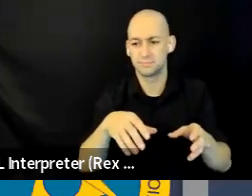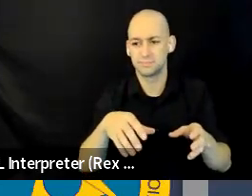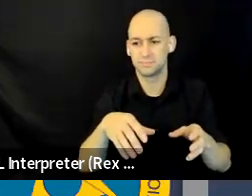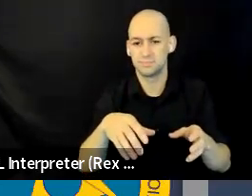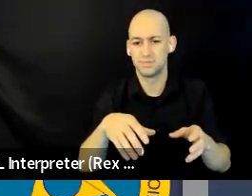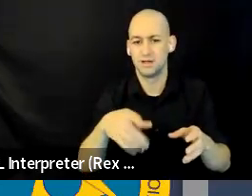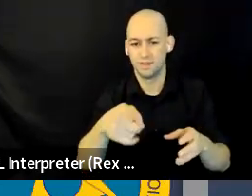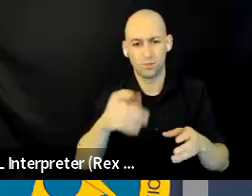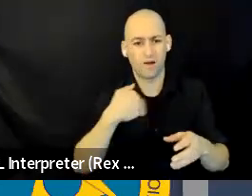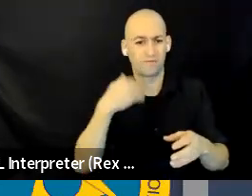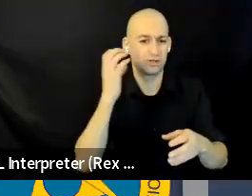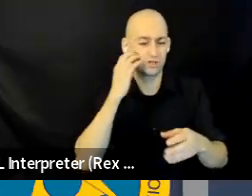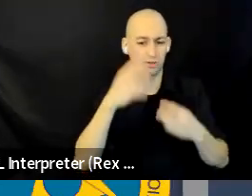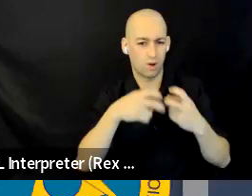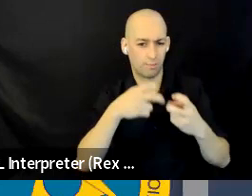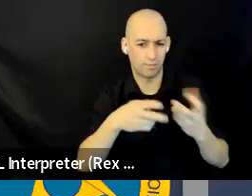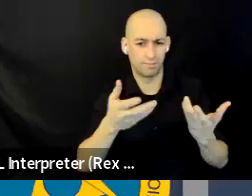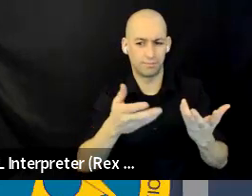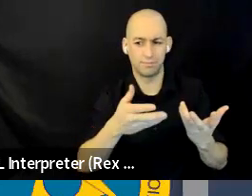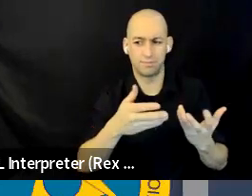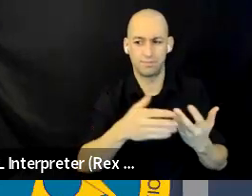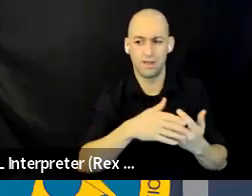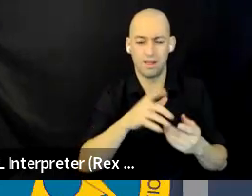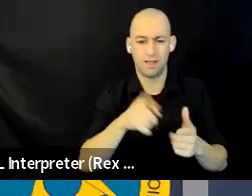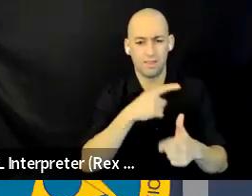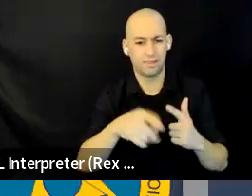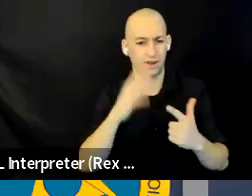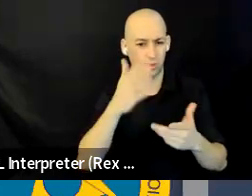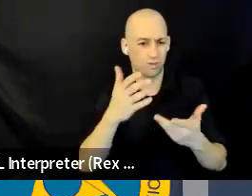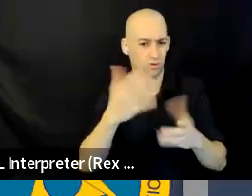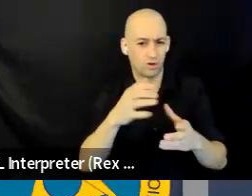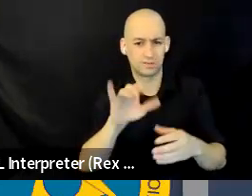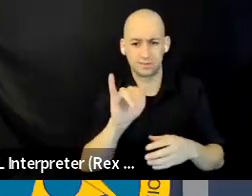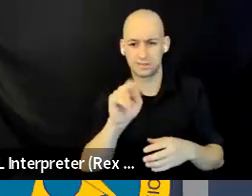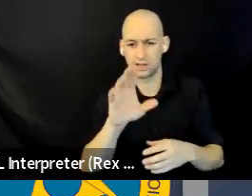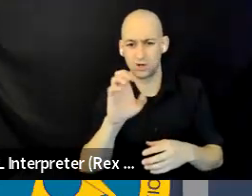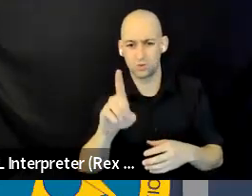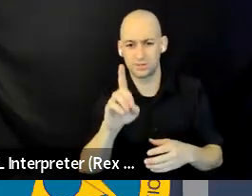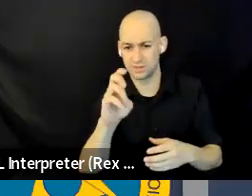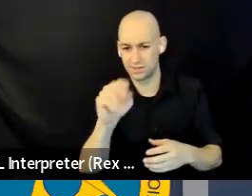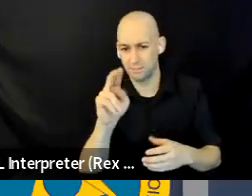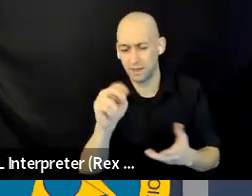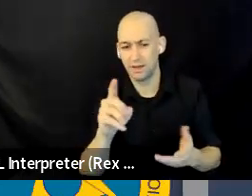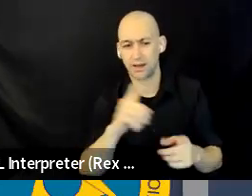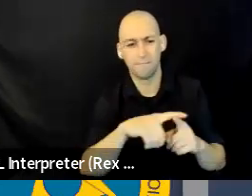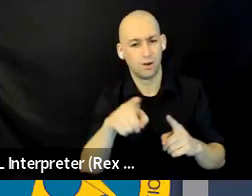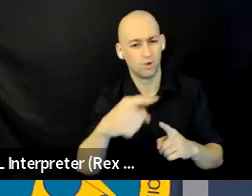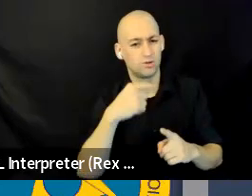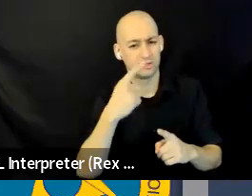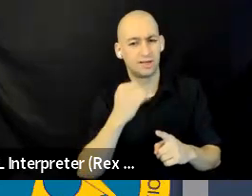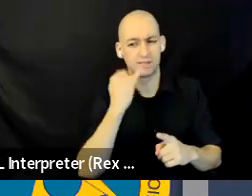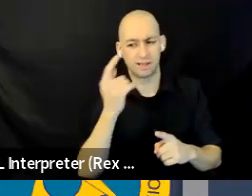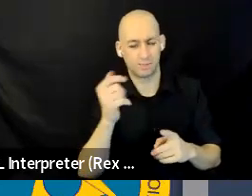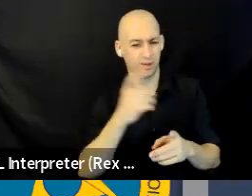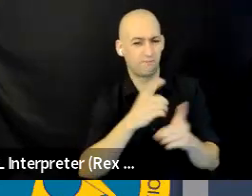problem, and therefore it's likely to induce demand is how I've been thinking about it. But what you're saying seems to be a little